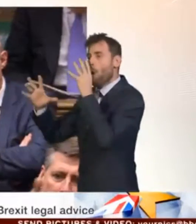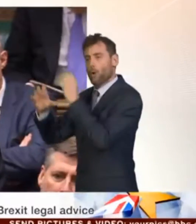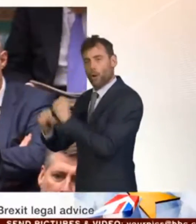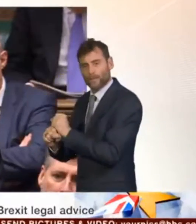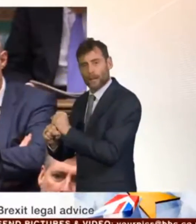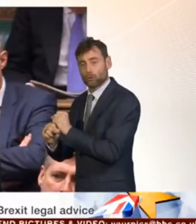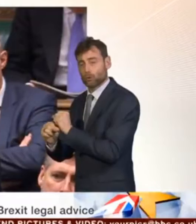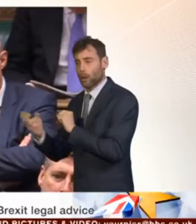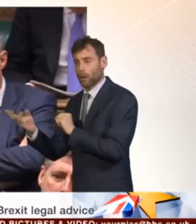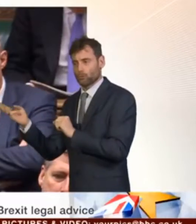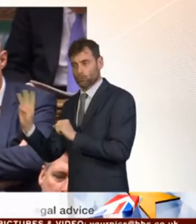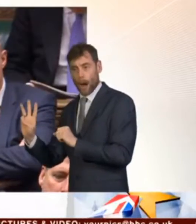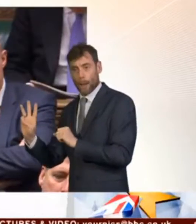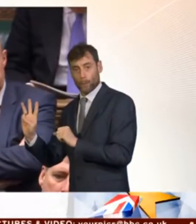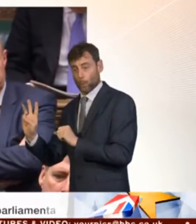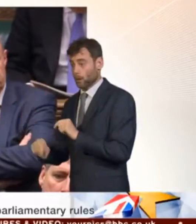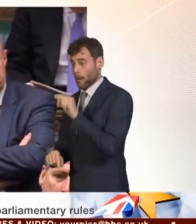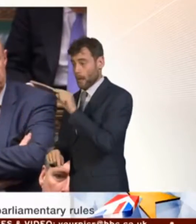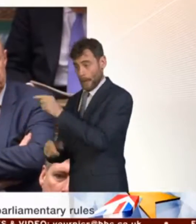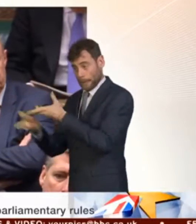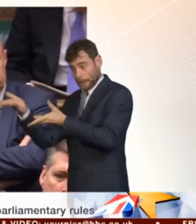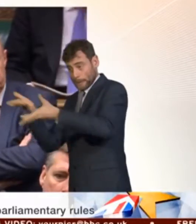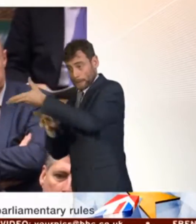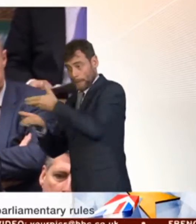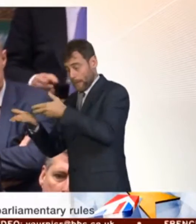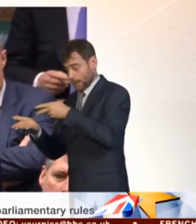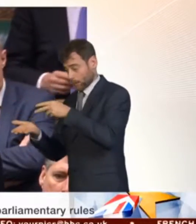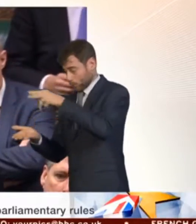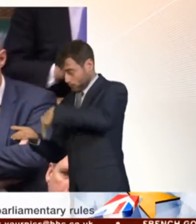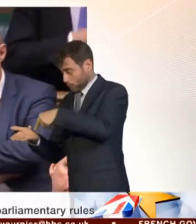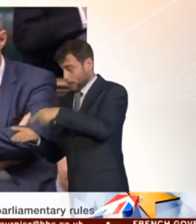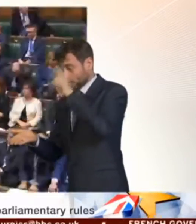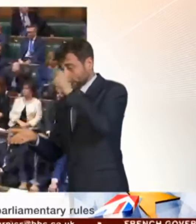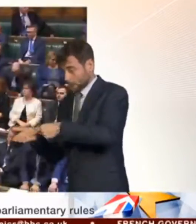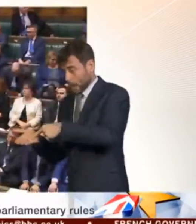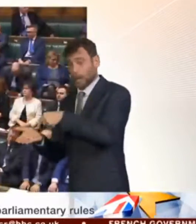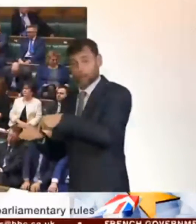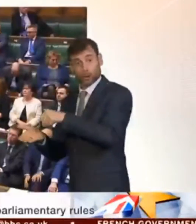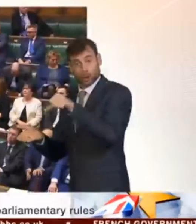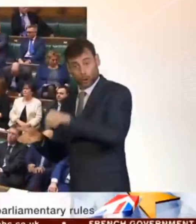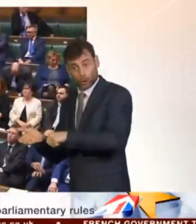that decision if a matter of disclosure arises in a court of law?